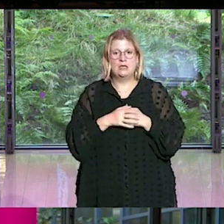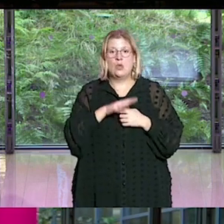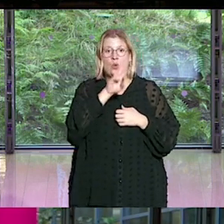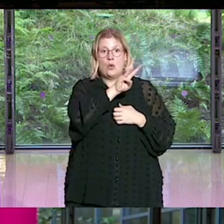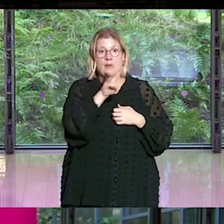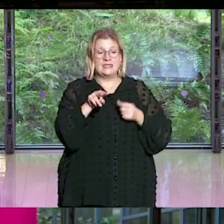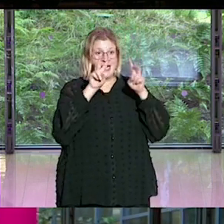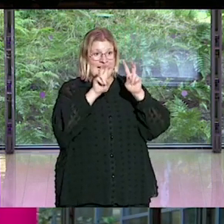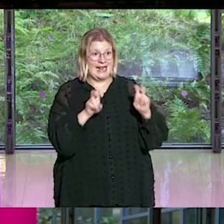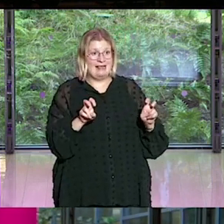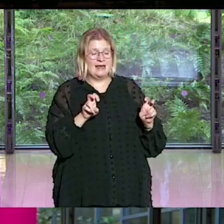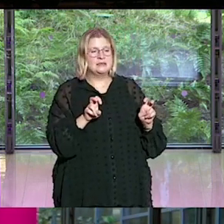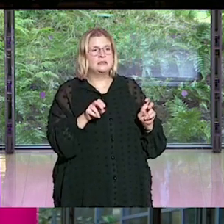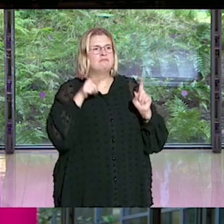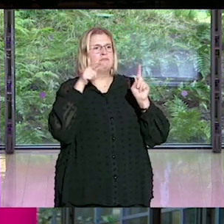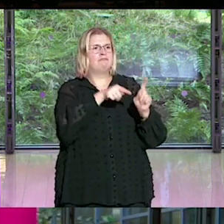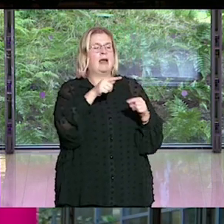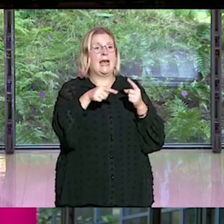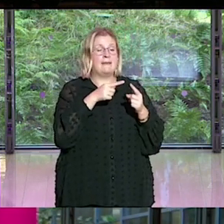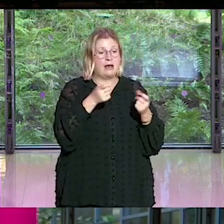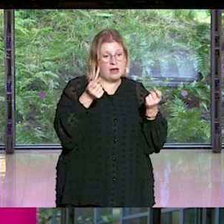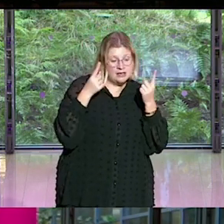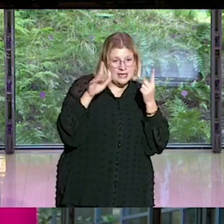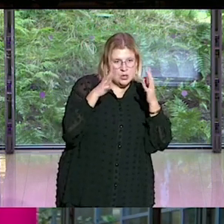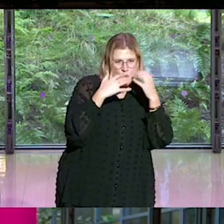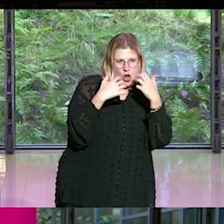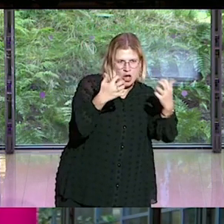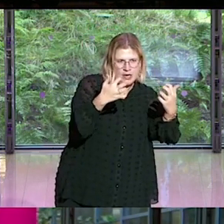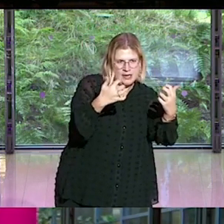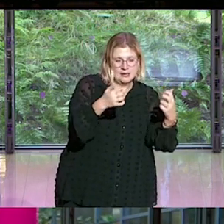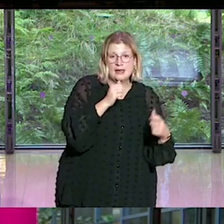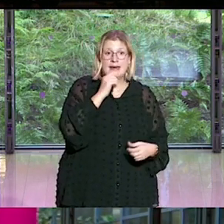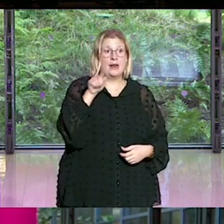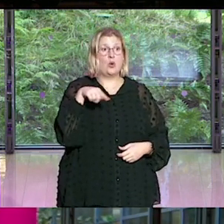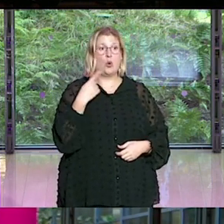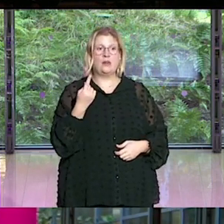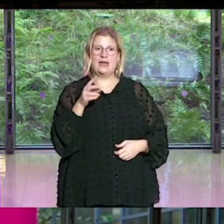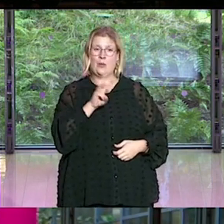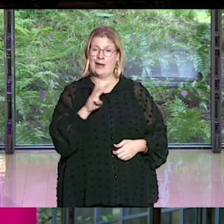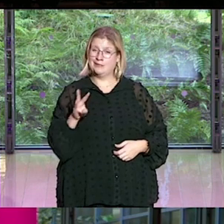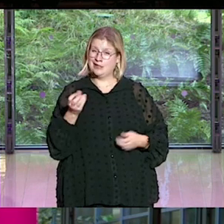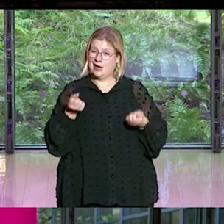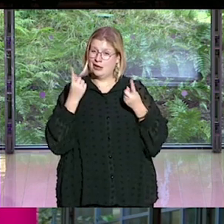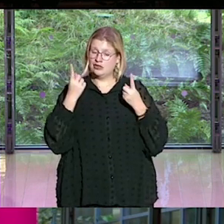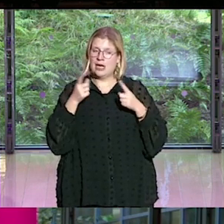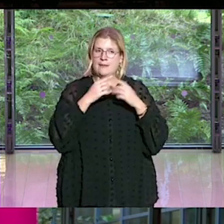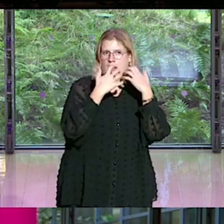Website analytics is about understanding your audience, not just your website.